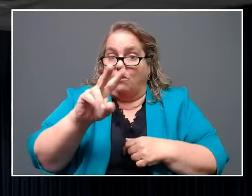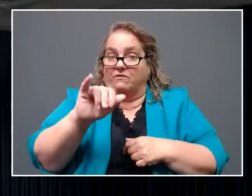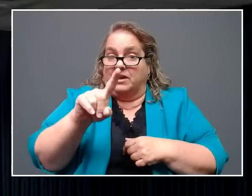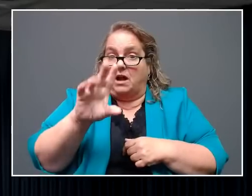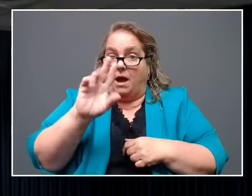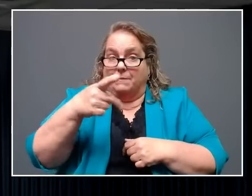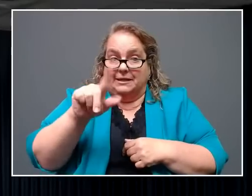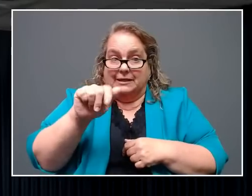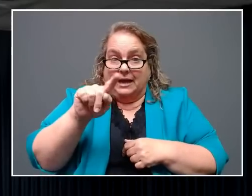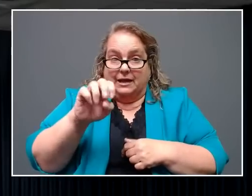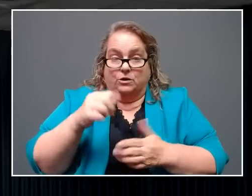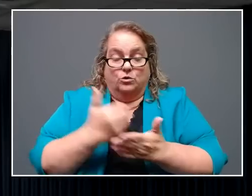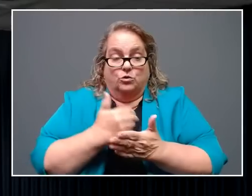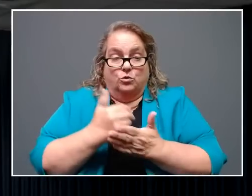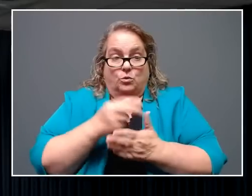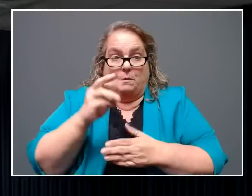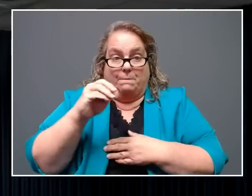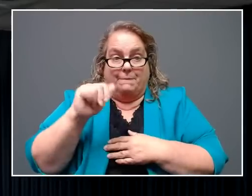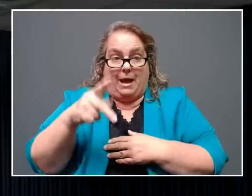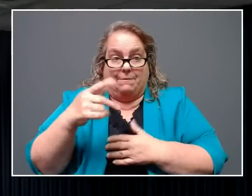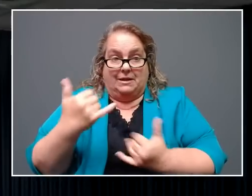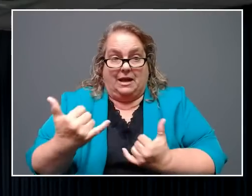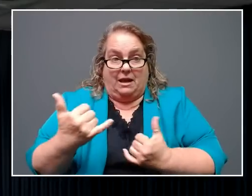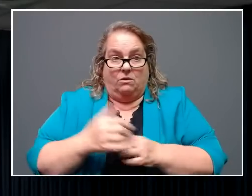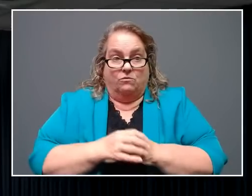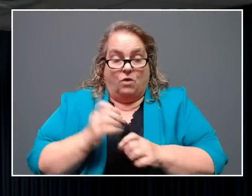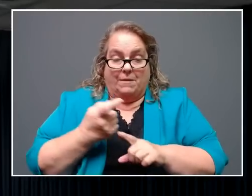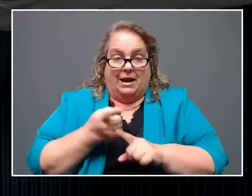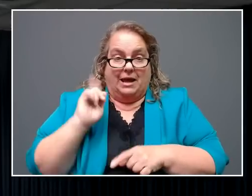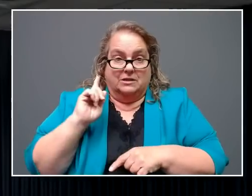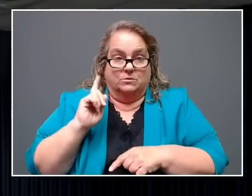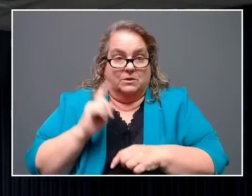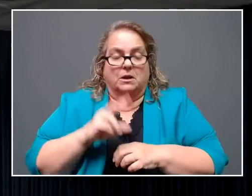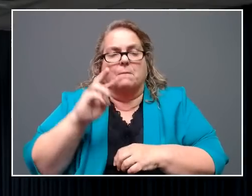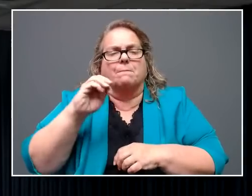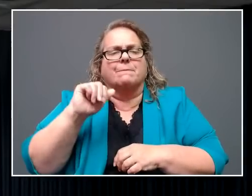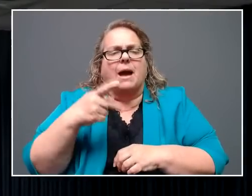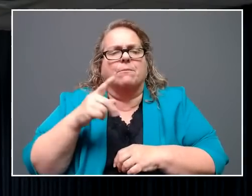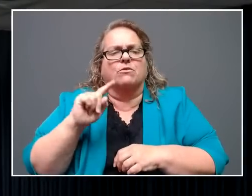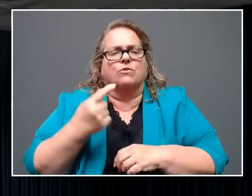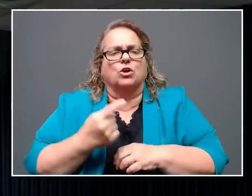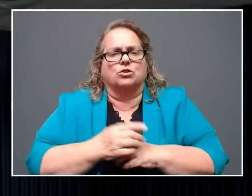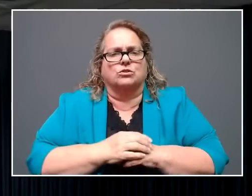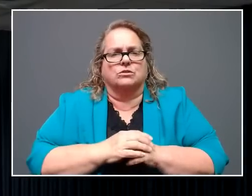new map from this last week. Let's show the map first, if we can. That's okay.